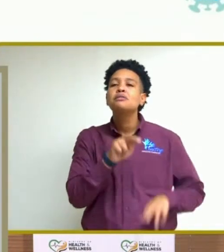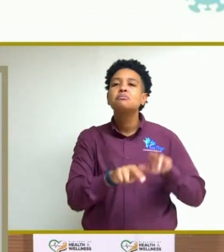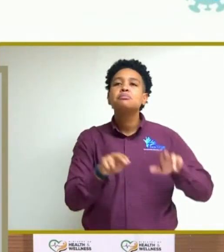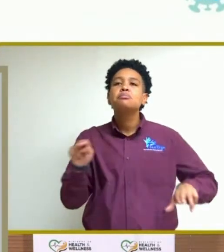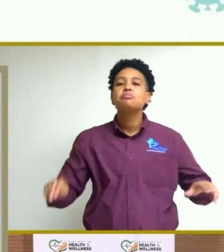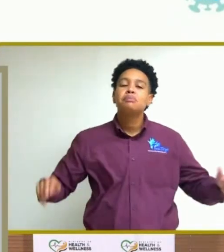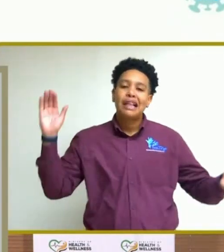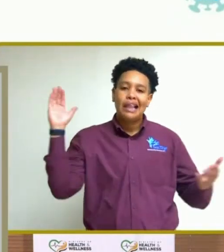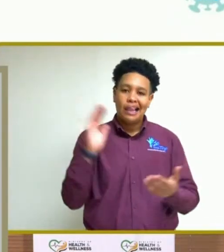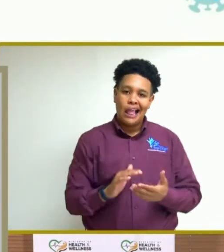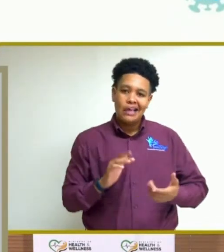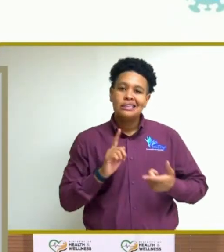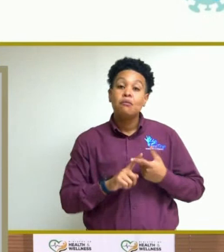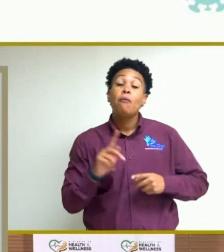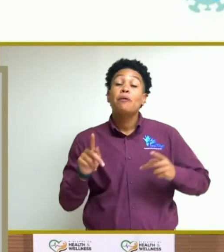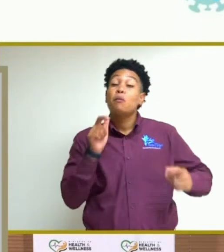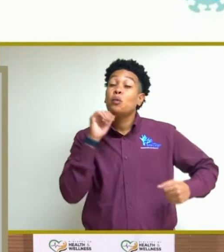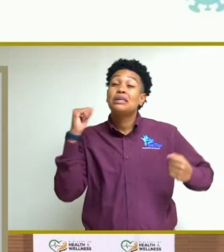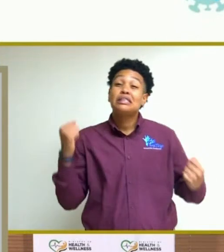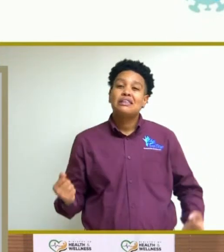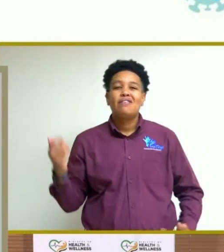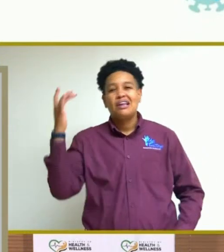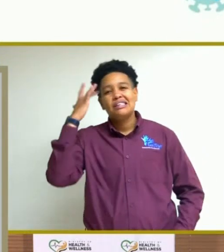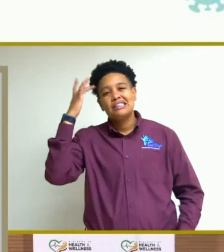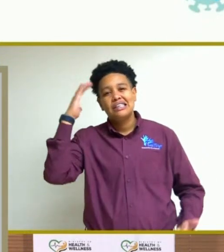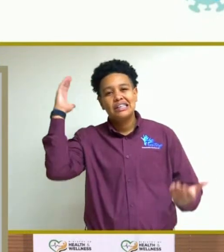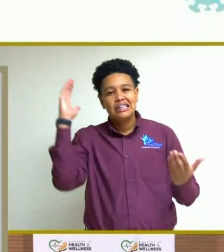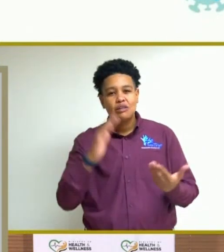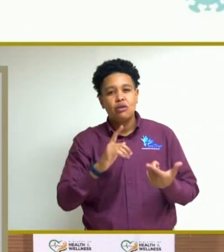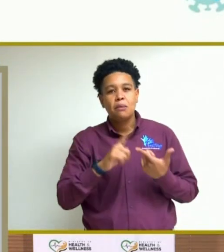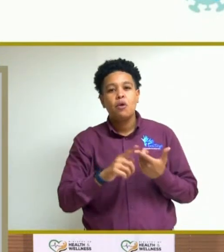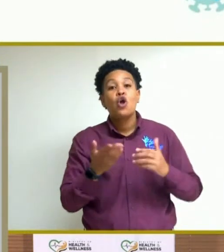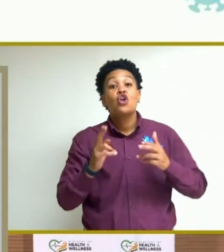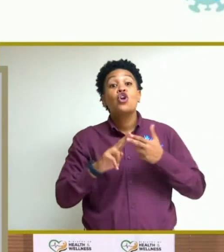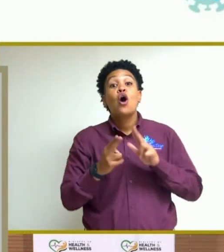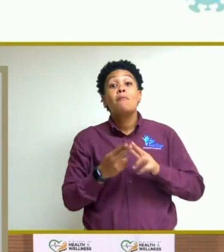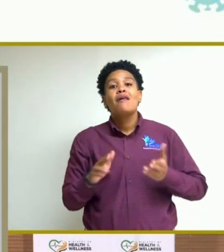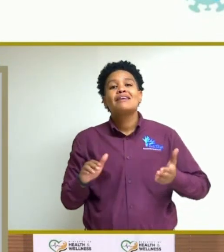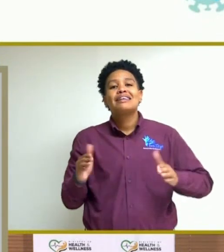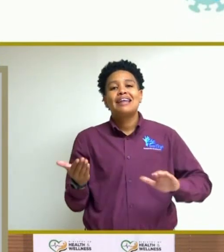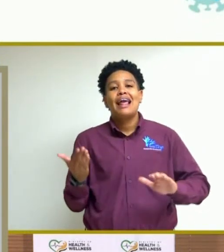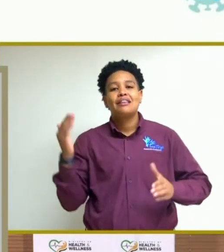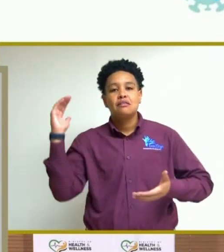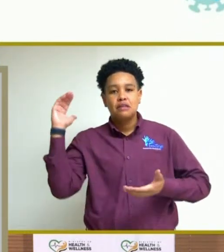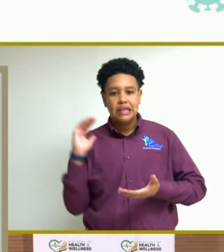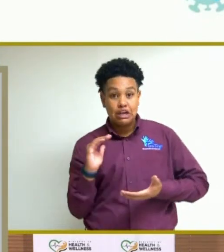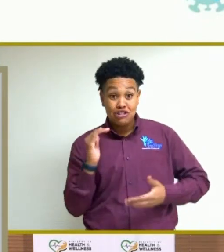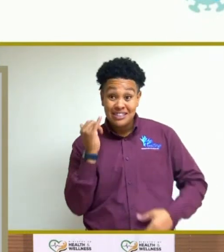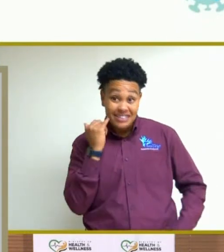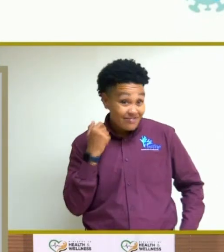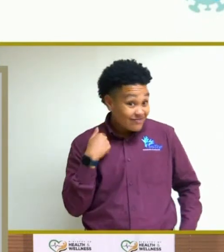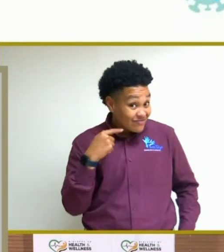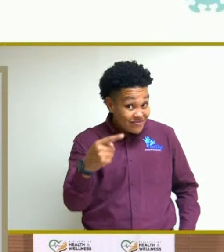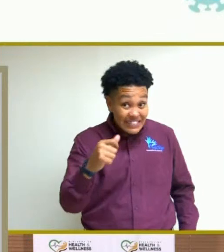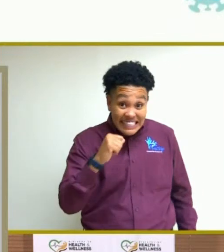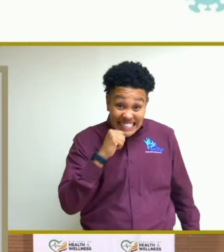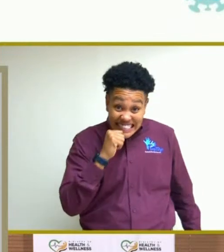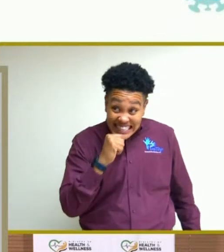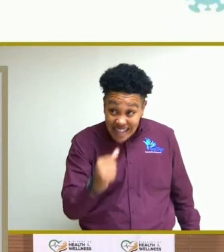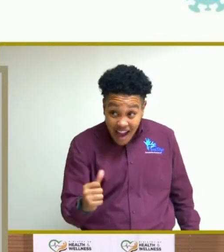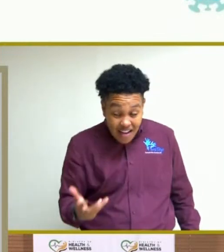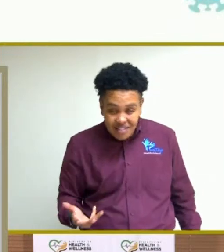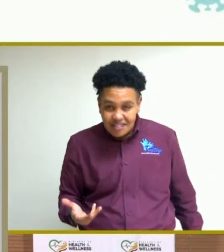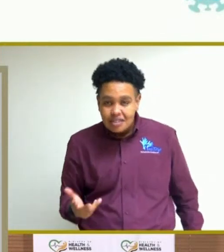patients with severe illness decreasing, and the number of deaths decreasing. However, if we do not, then